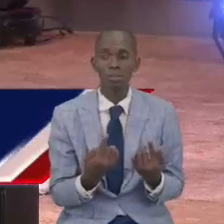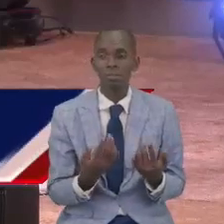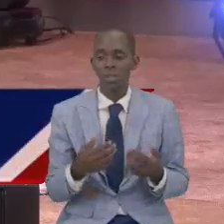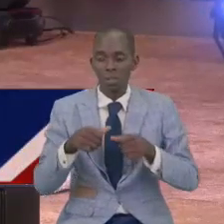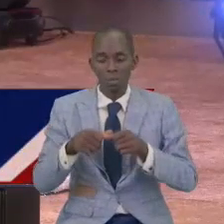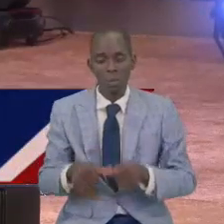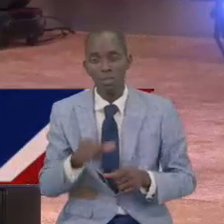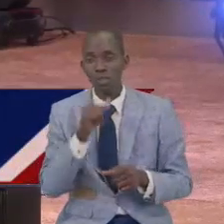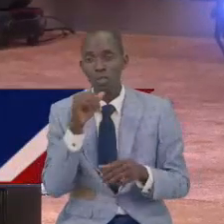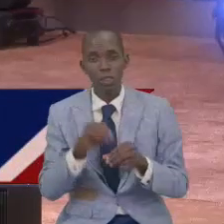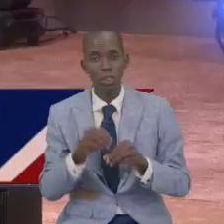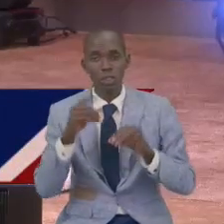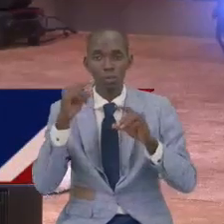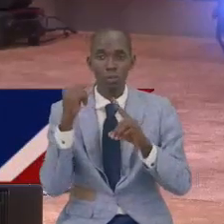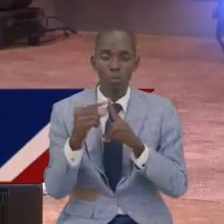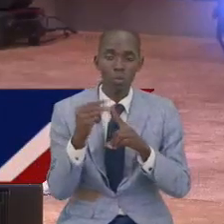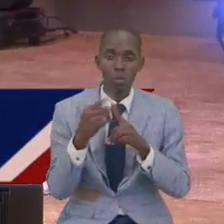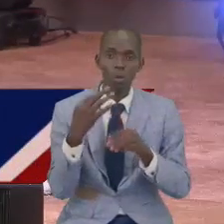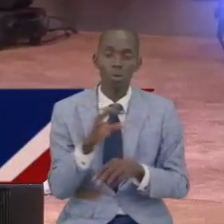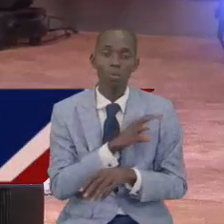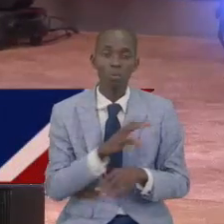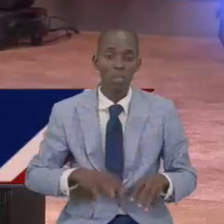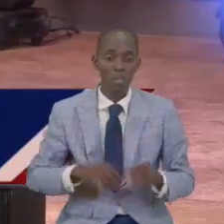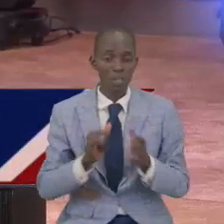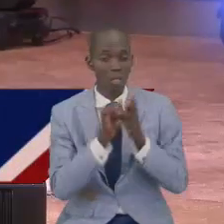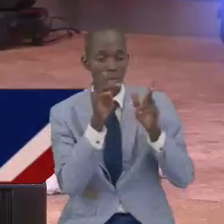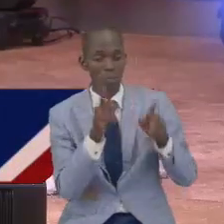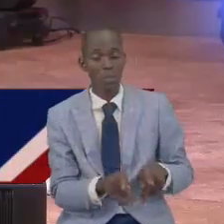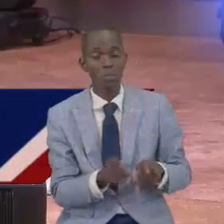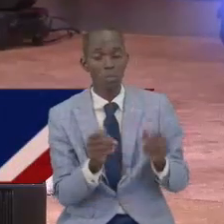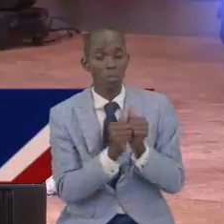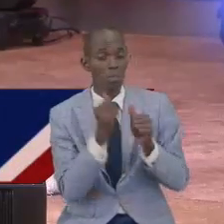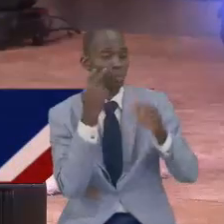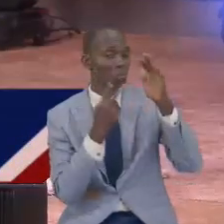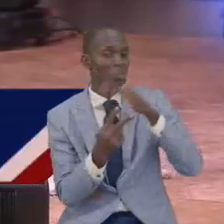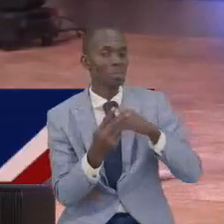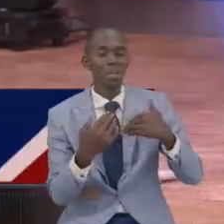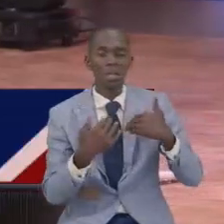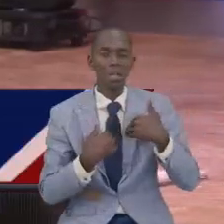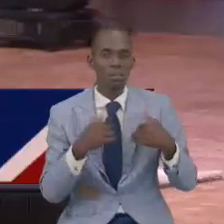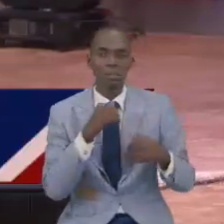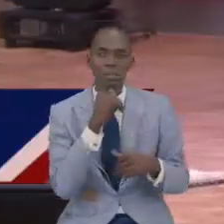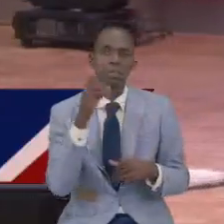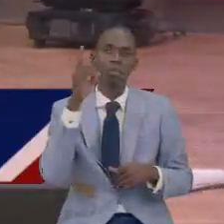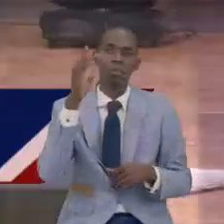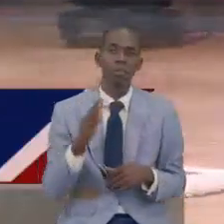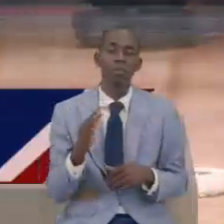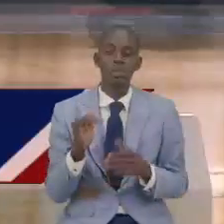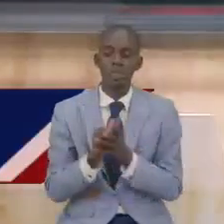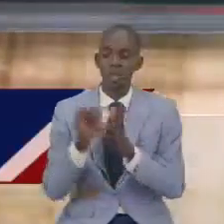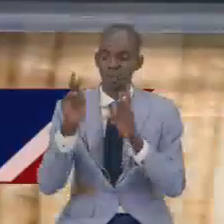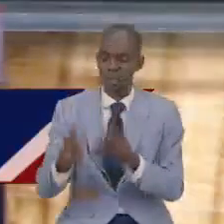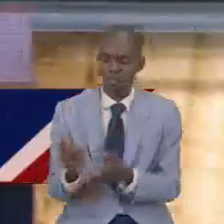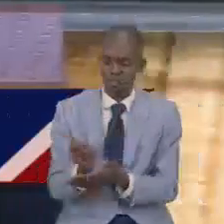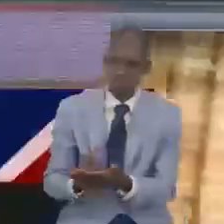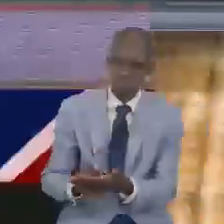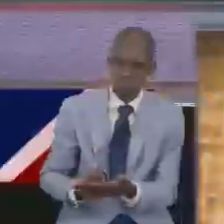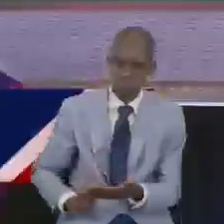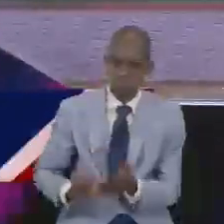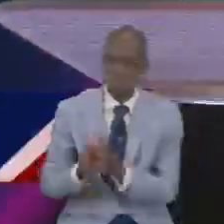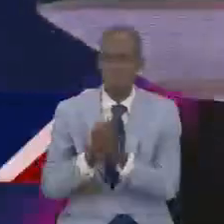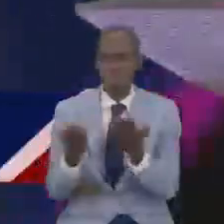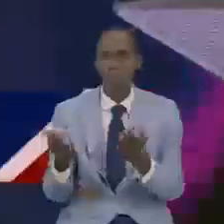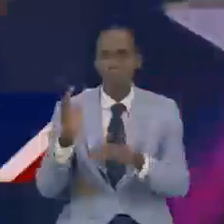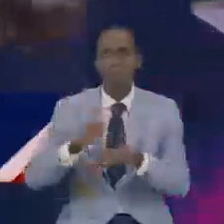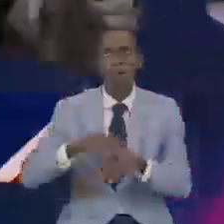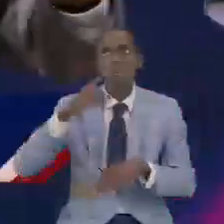not in the doctrine of Christ, he has not God. He writes a book of dreams, and